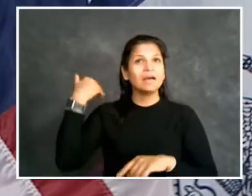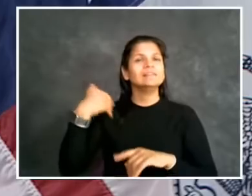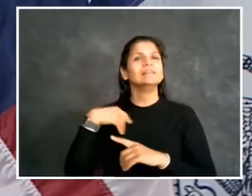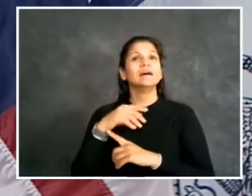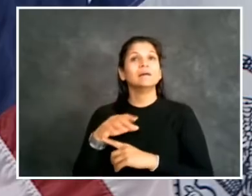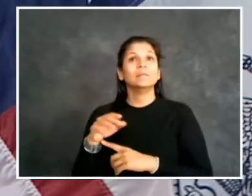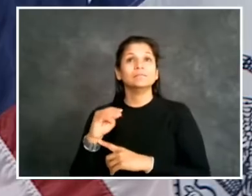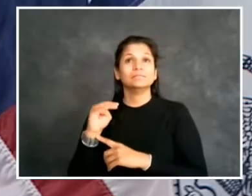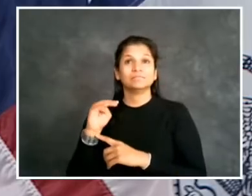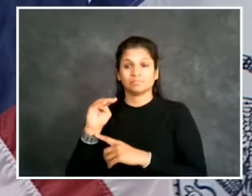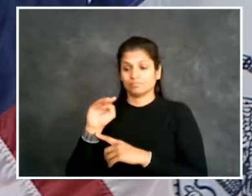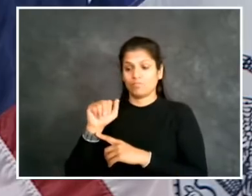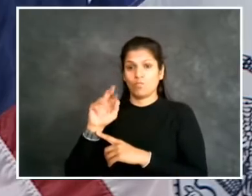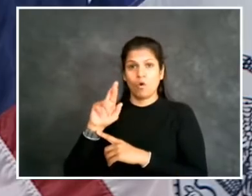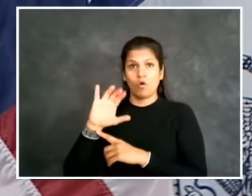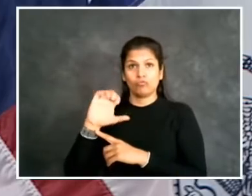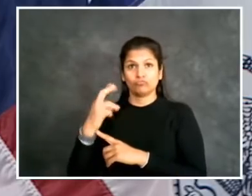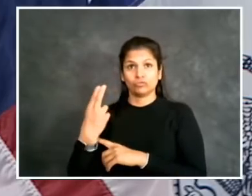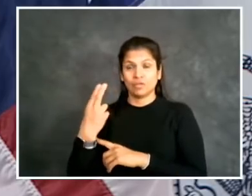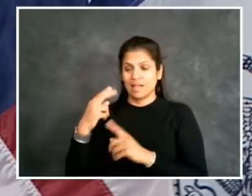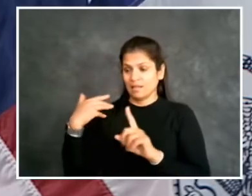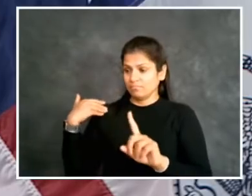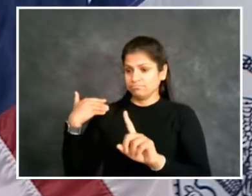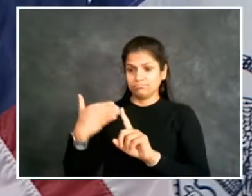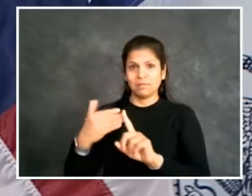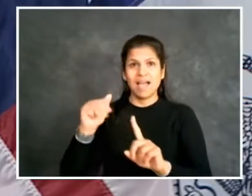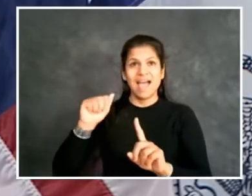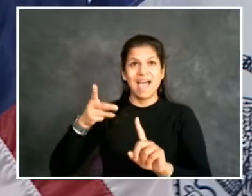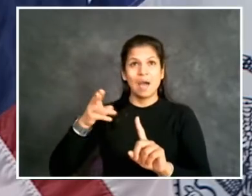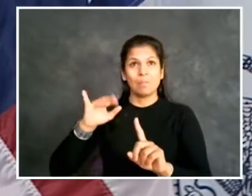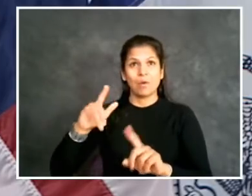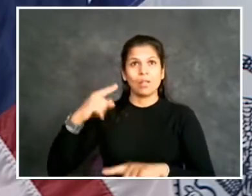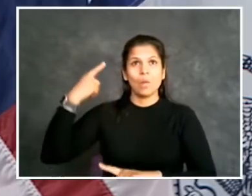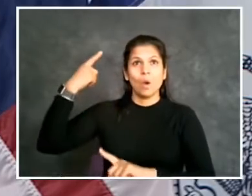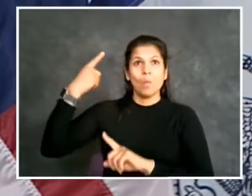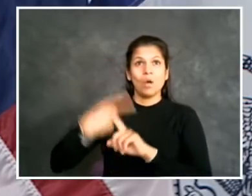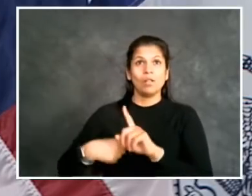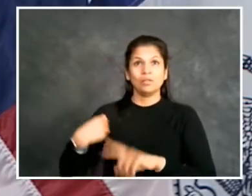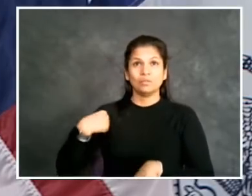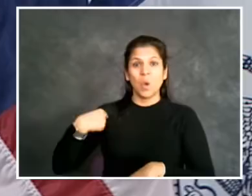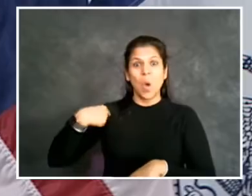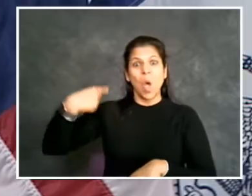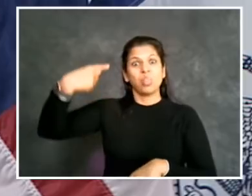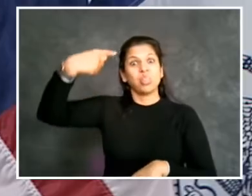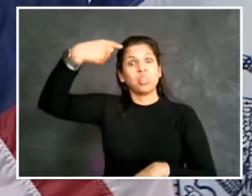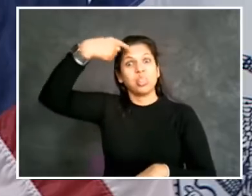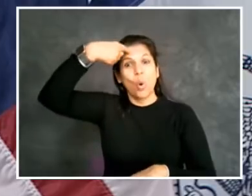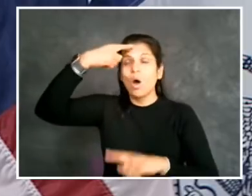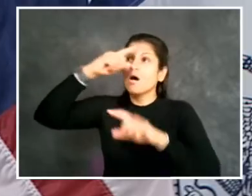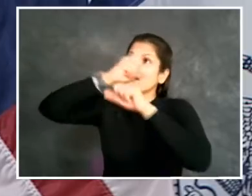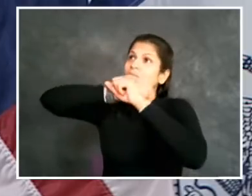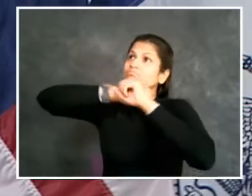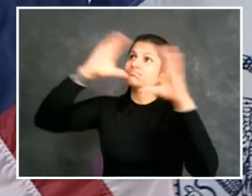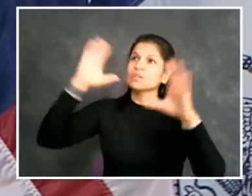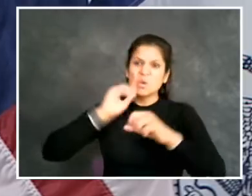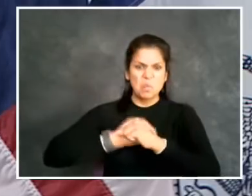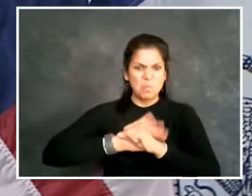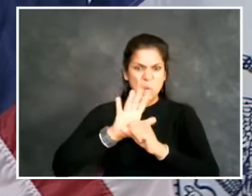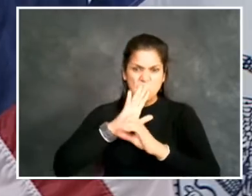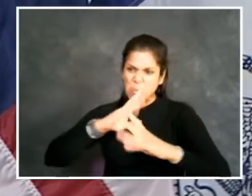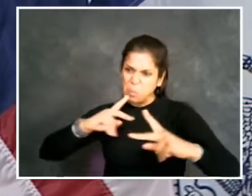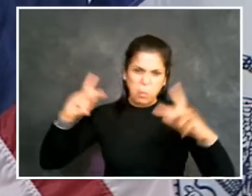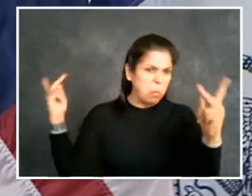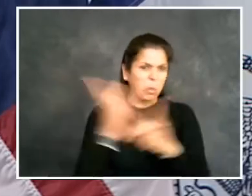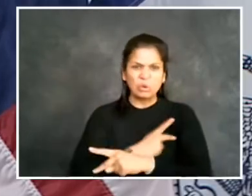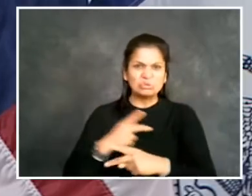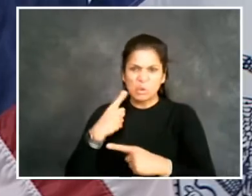an even deeper healthcare crisis, and everything was about making sure the disease didn't spread,